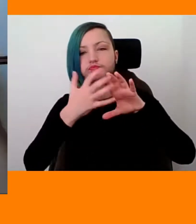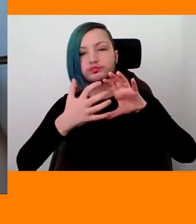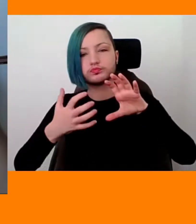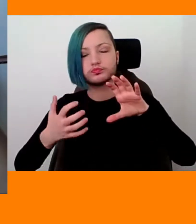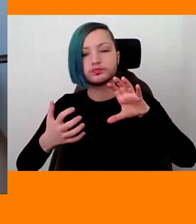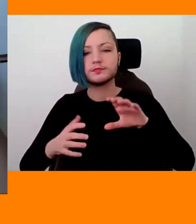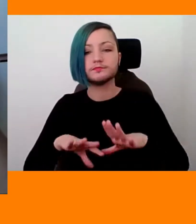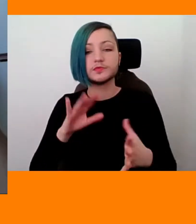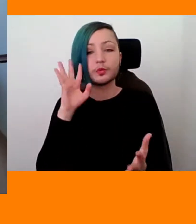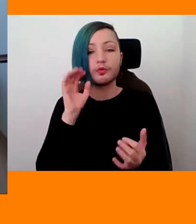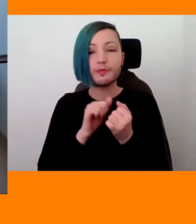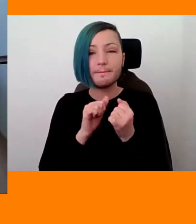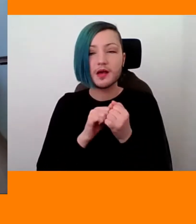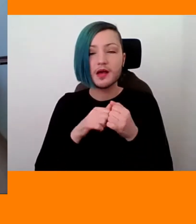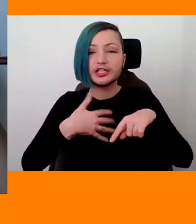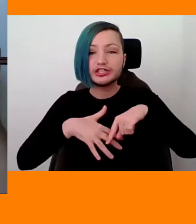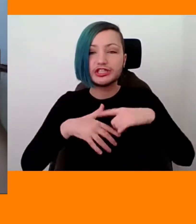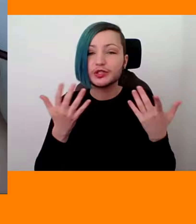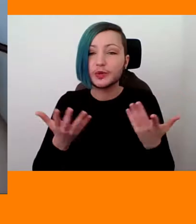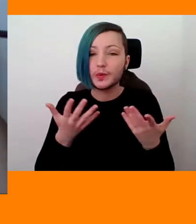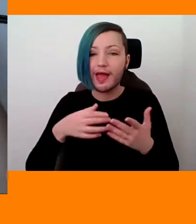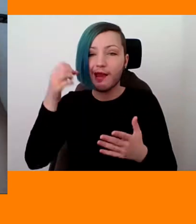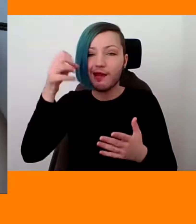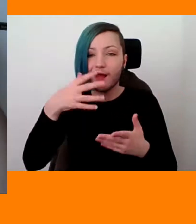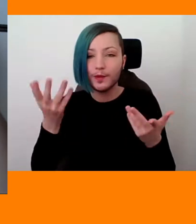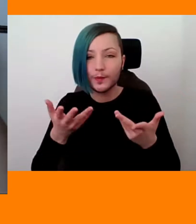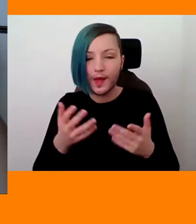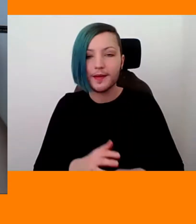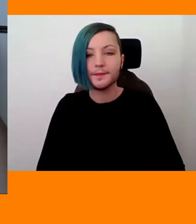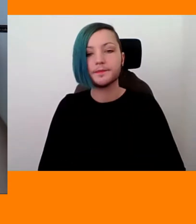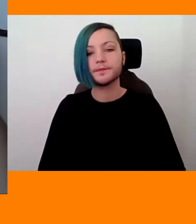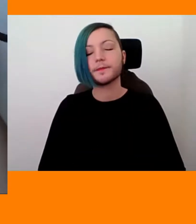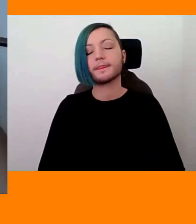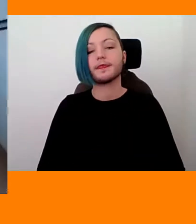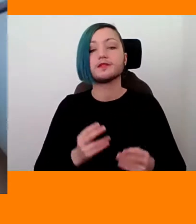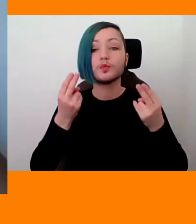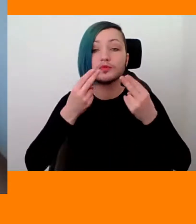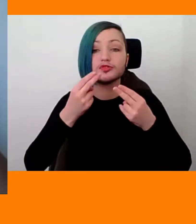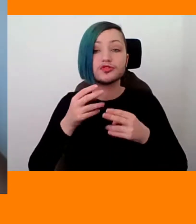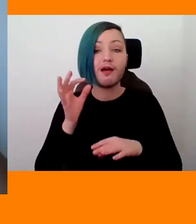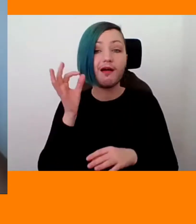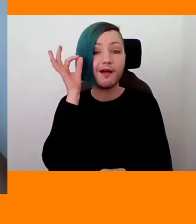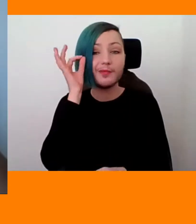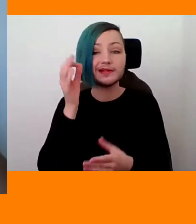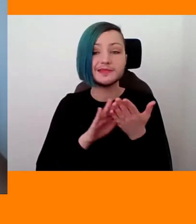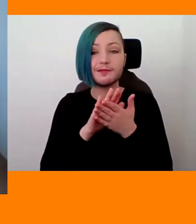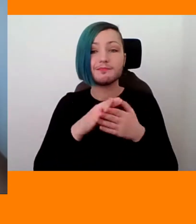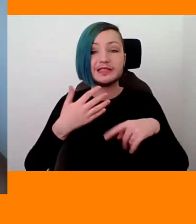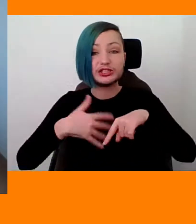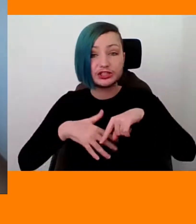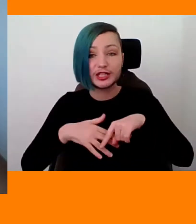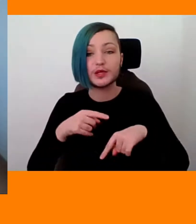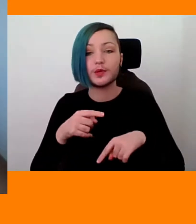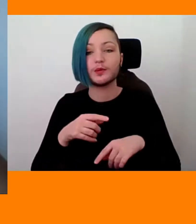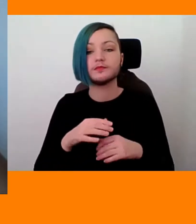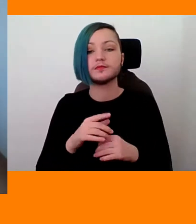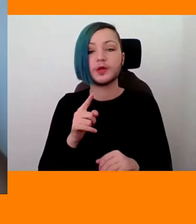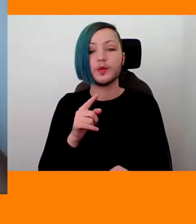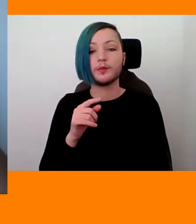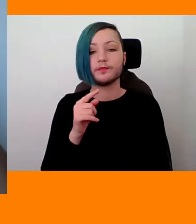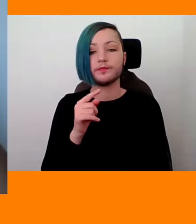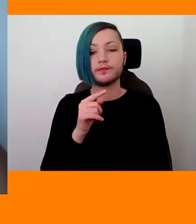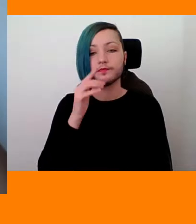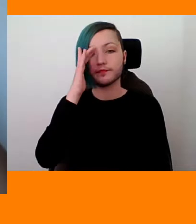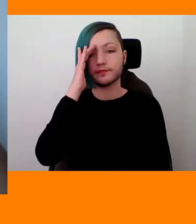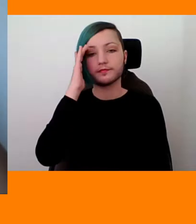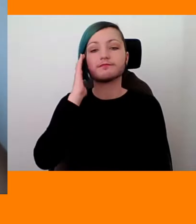And you need to remember where your shadows are going to go. So with the darker pencil, you want to do your curves all